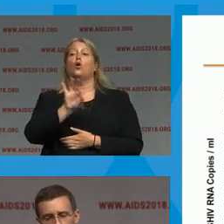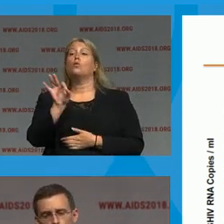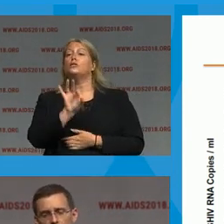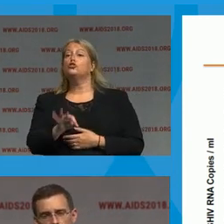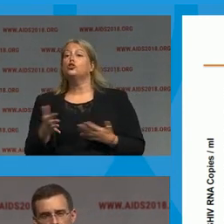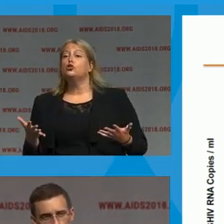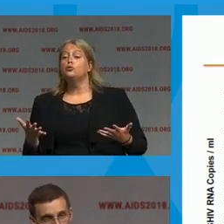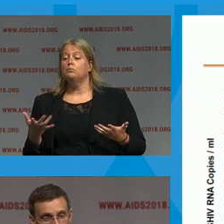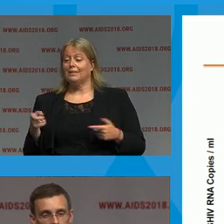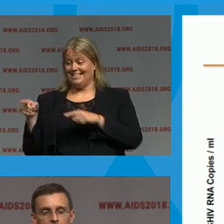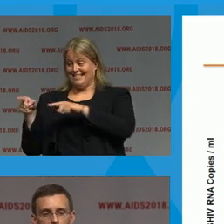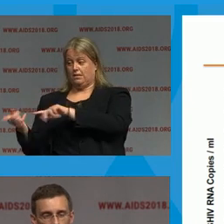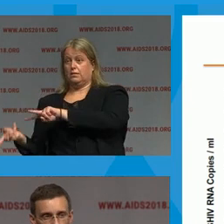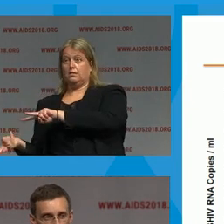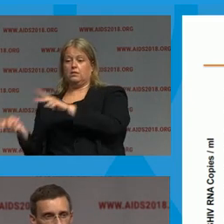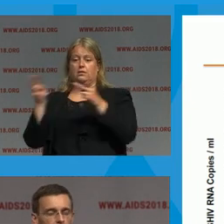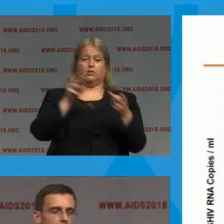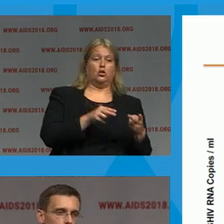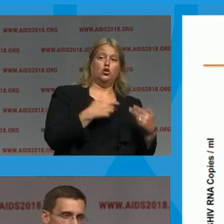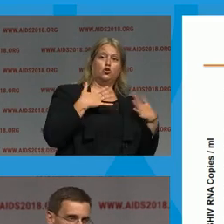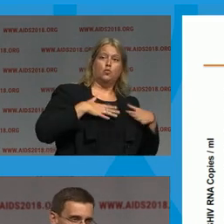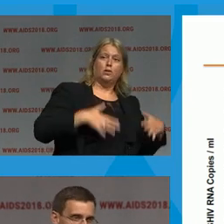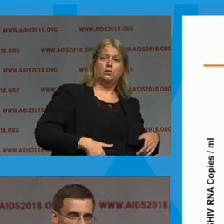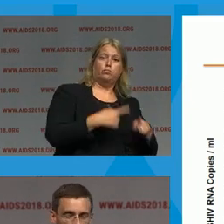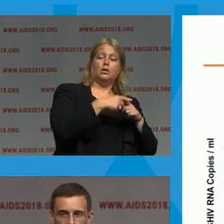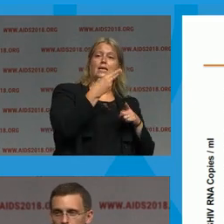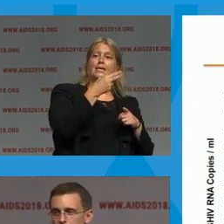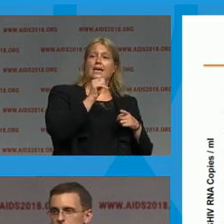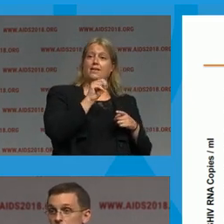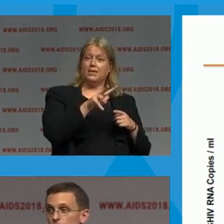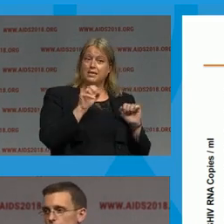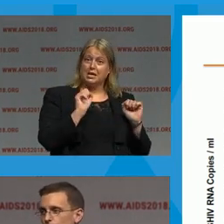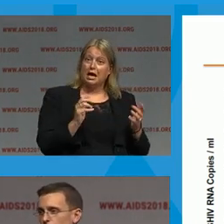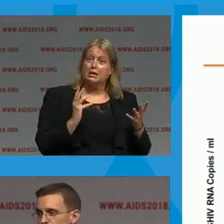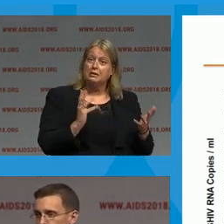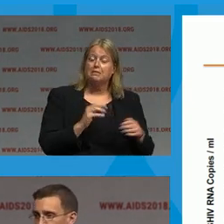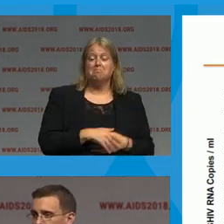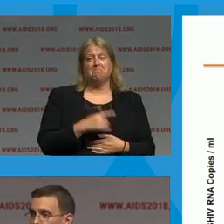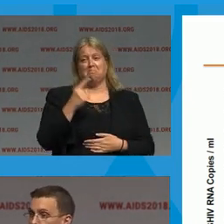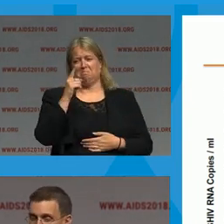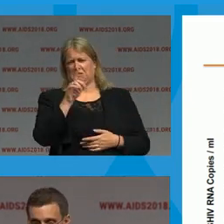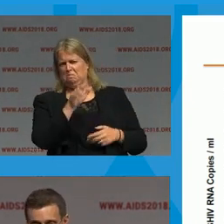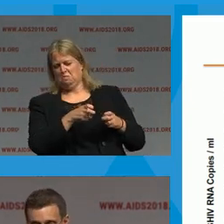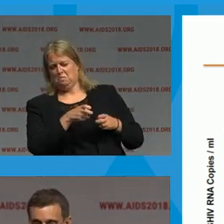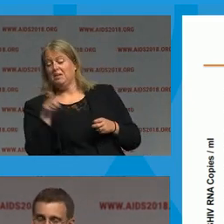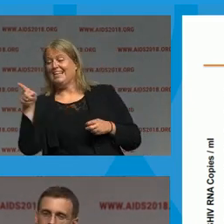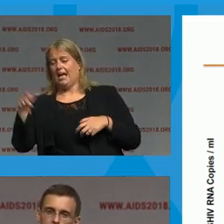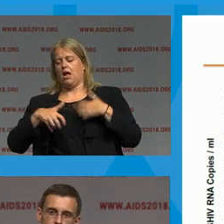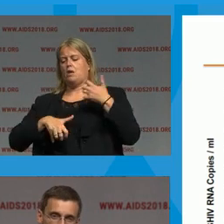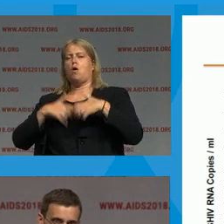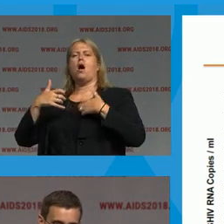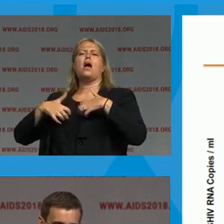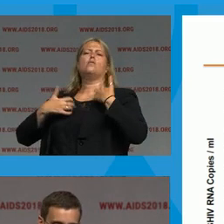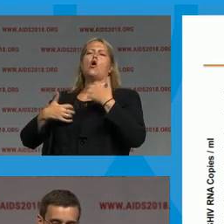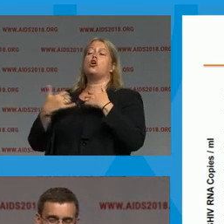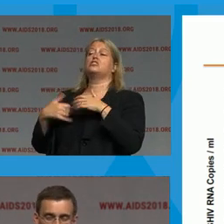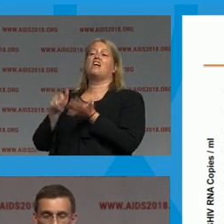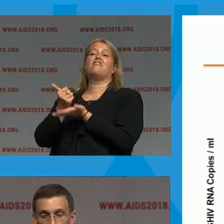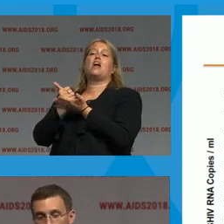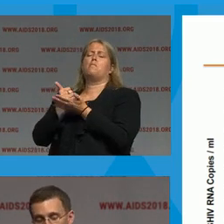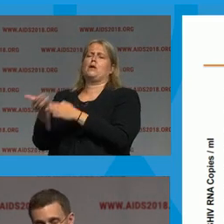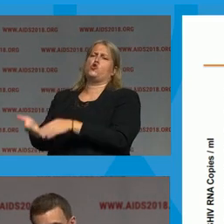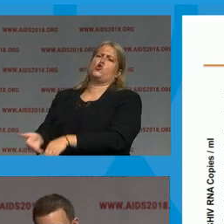will this translate to humans and HIV? And one caveat is that these animals were put on therapy very, very early. Not all people living